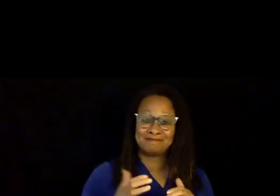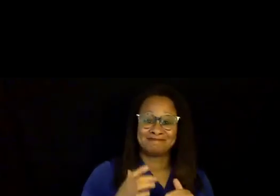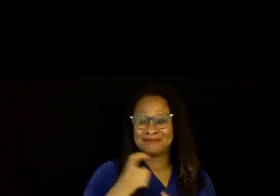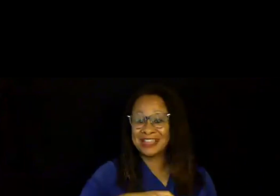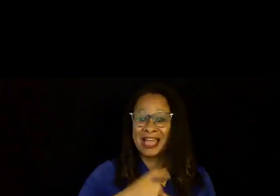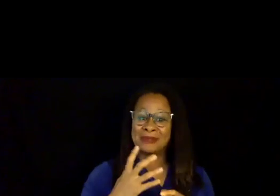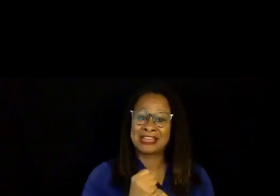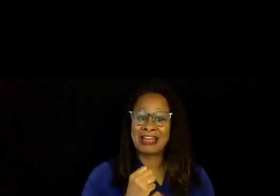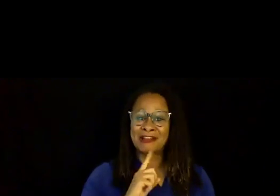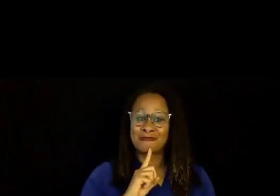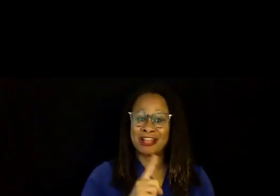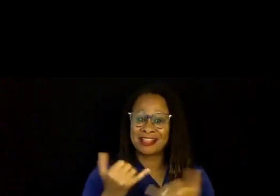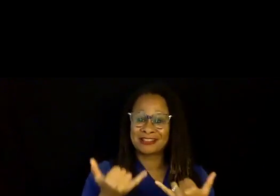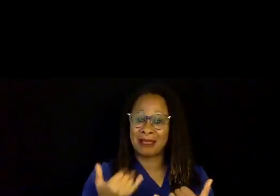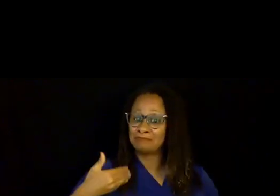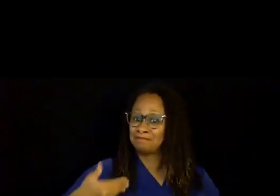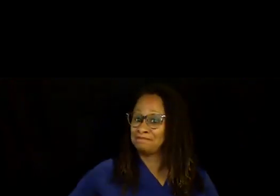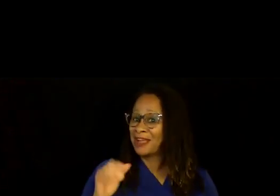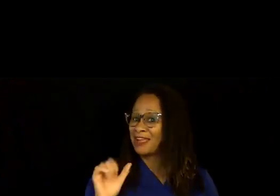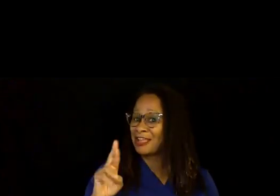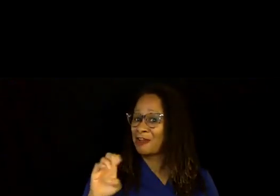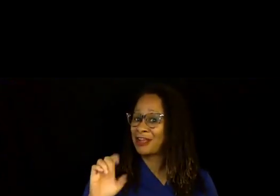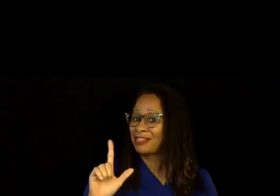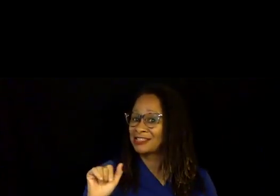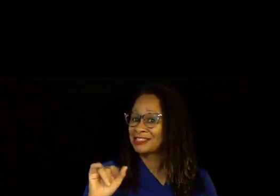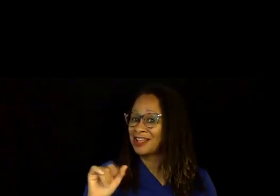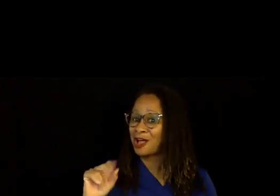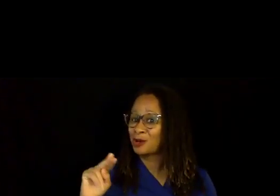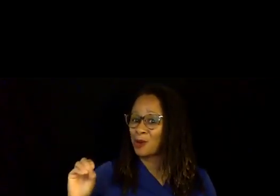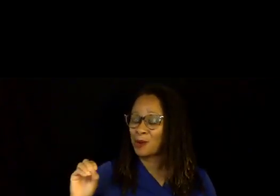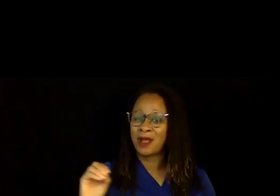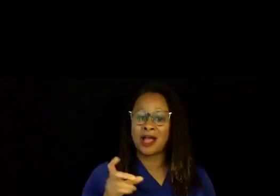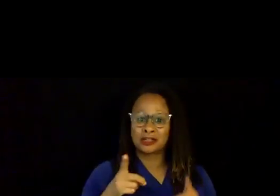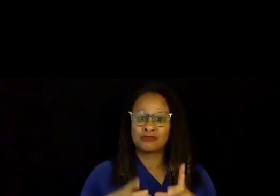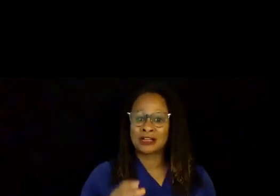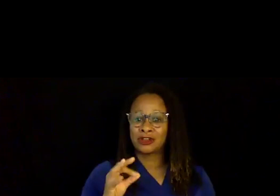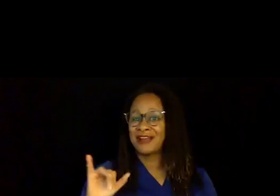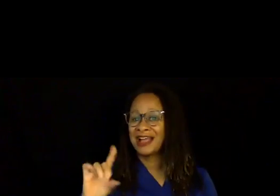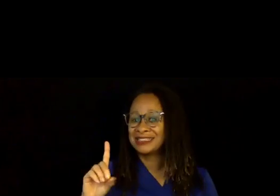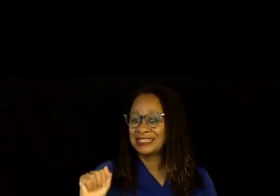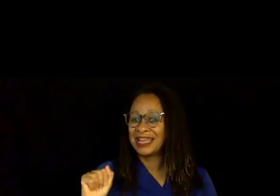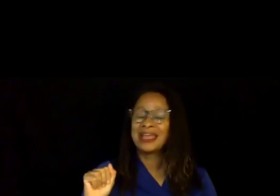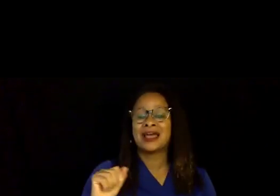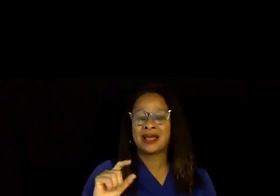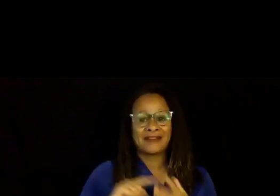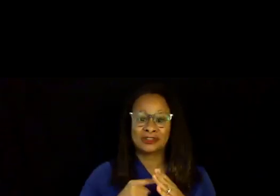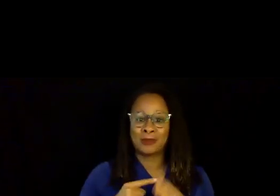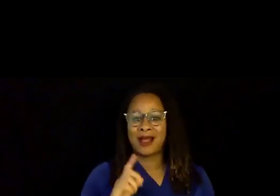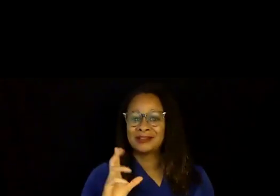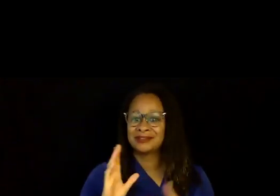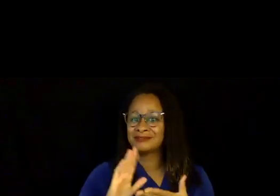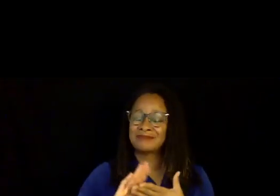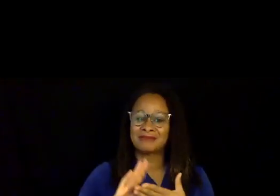Now. My name is Carrie Lozano. I am the director of IDA's Enterprise Documentary Fund. I would